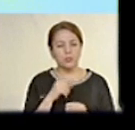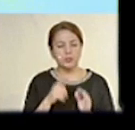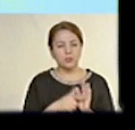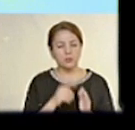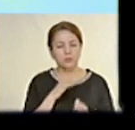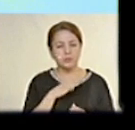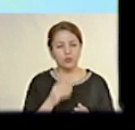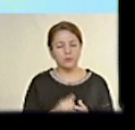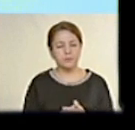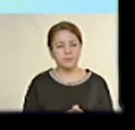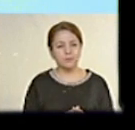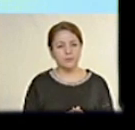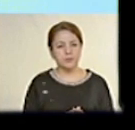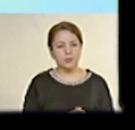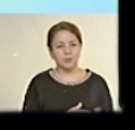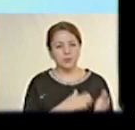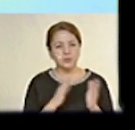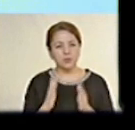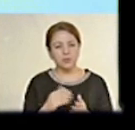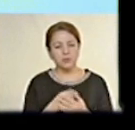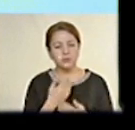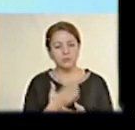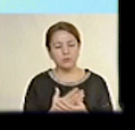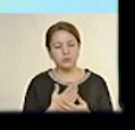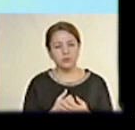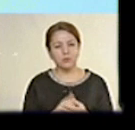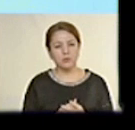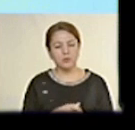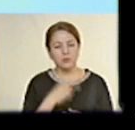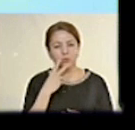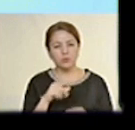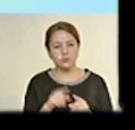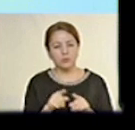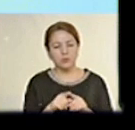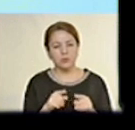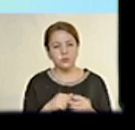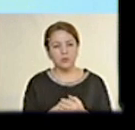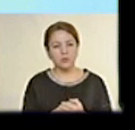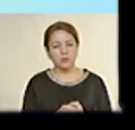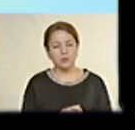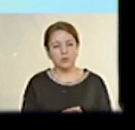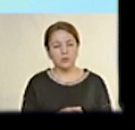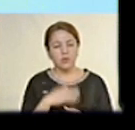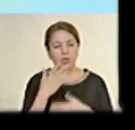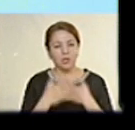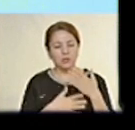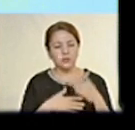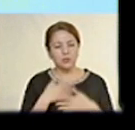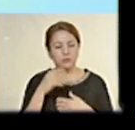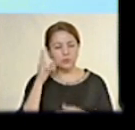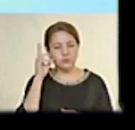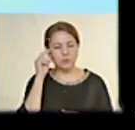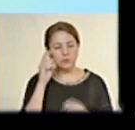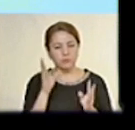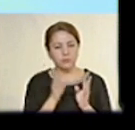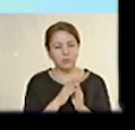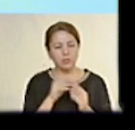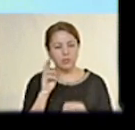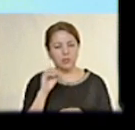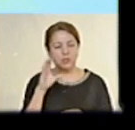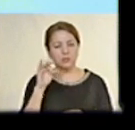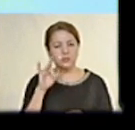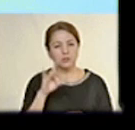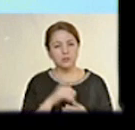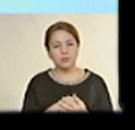hosil bo'lar ekan. Navbatdagi misolimiz esa ko'rib turganingizdek, endi aralash sonlar bilan kasr,